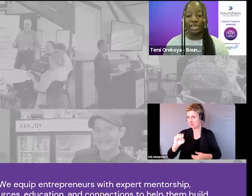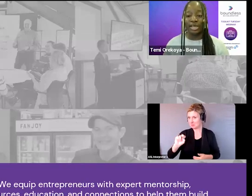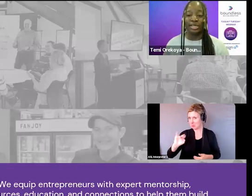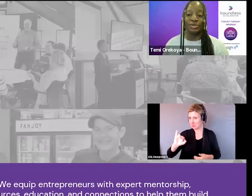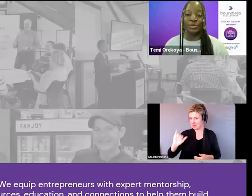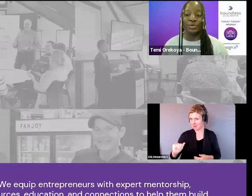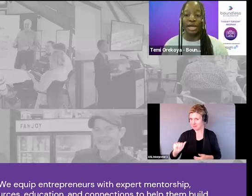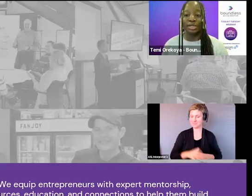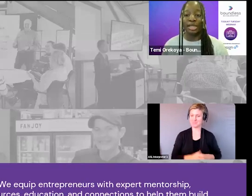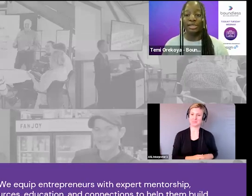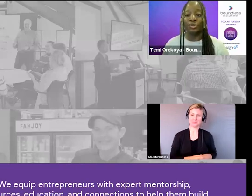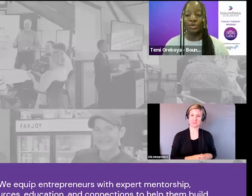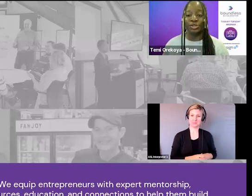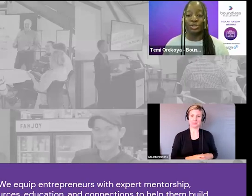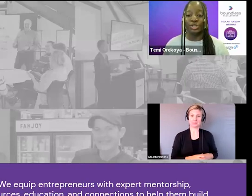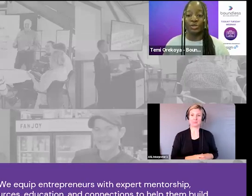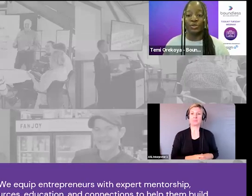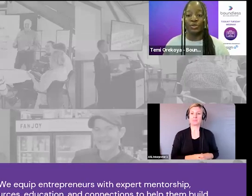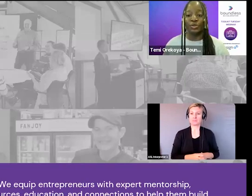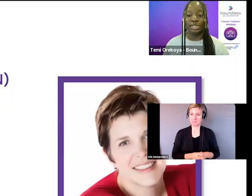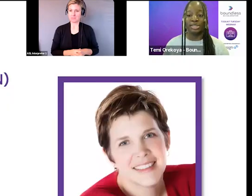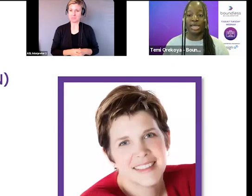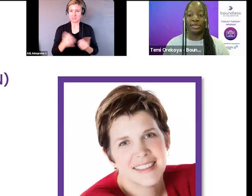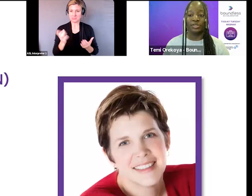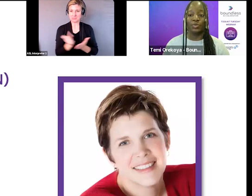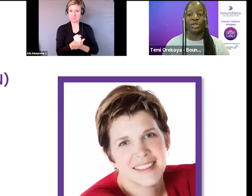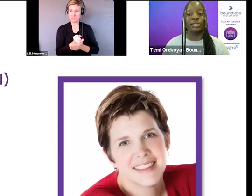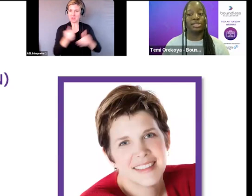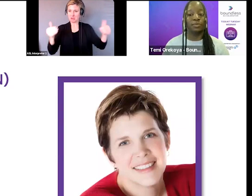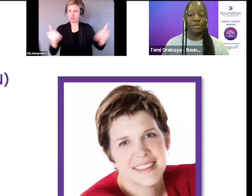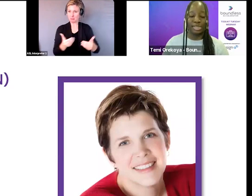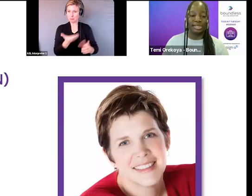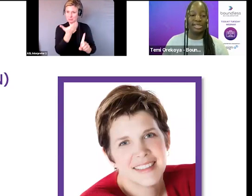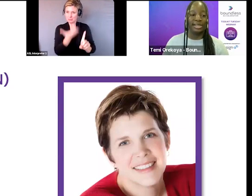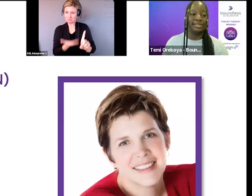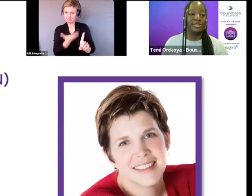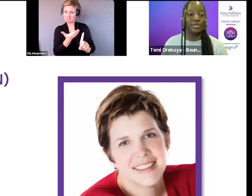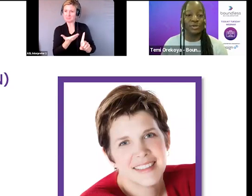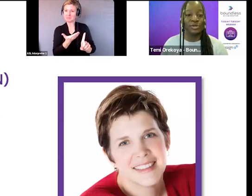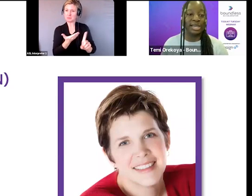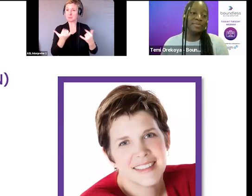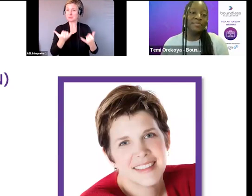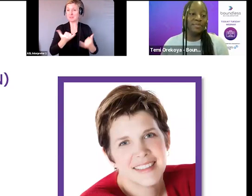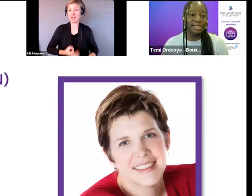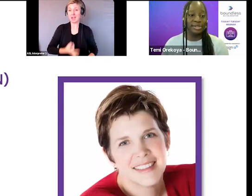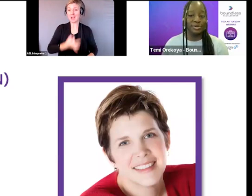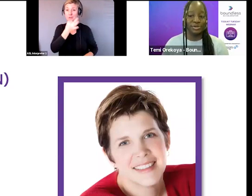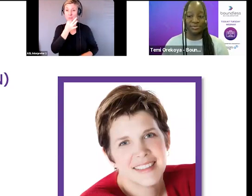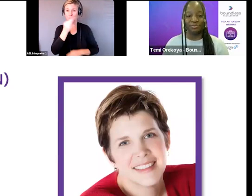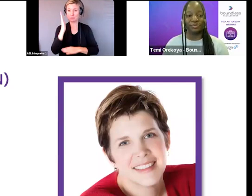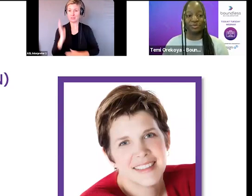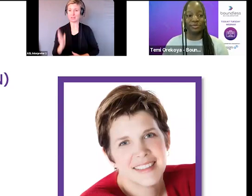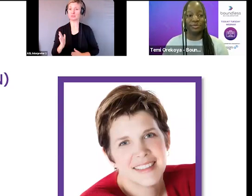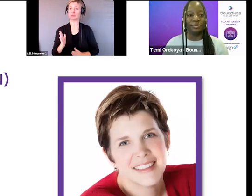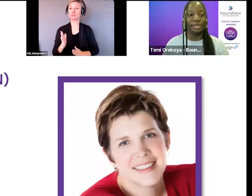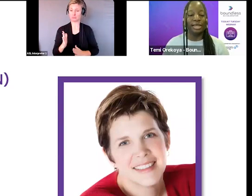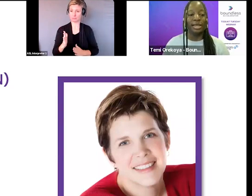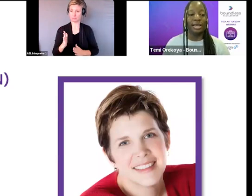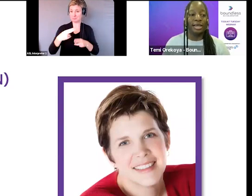Without further ado, I would like to introduce today's expert presenter, Sonia Patenaude.